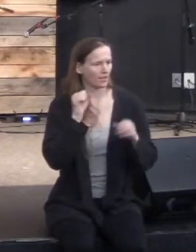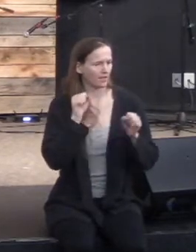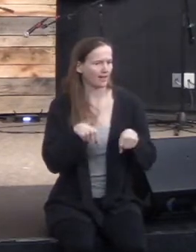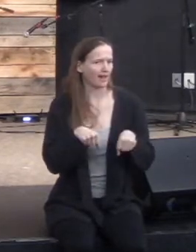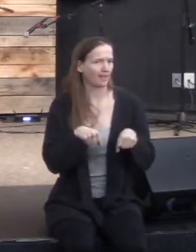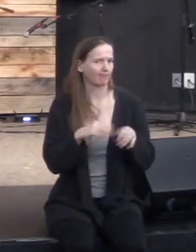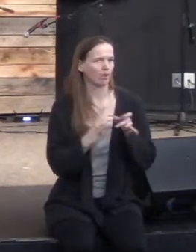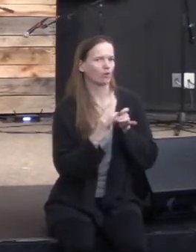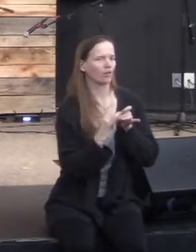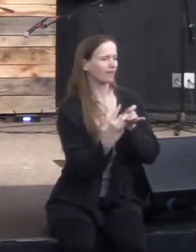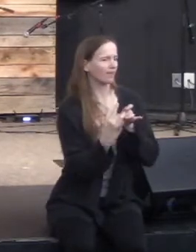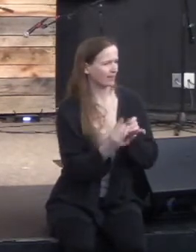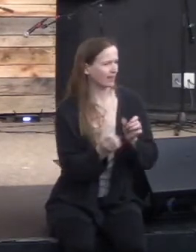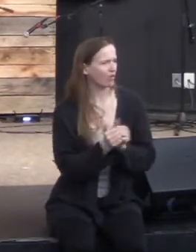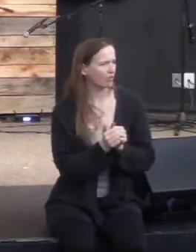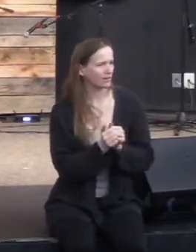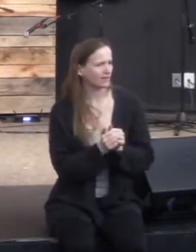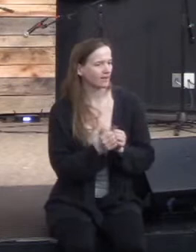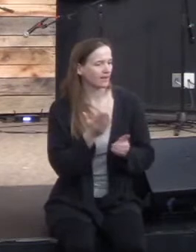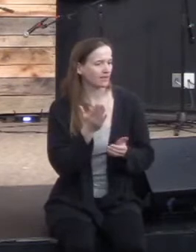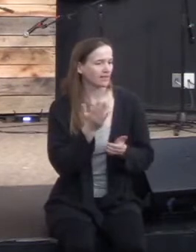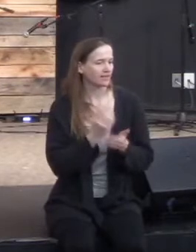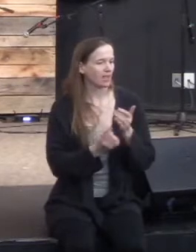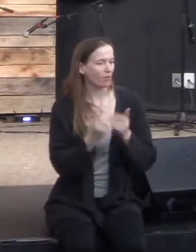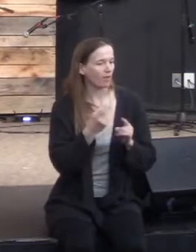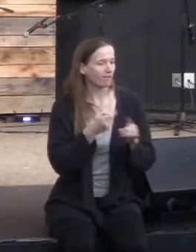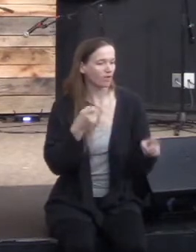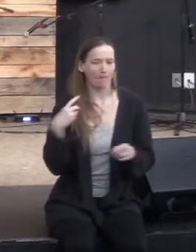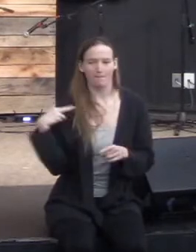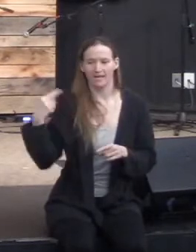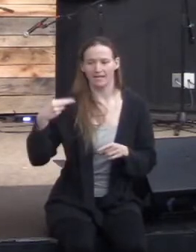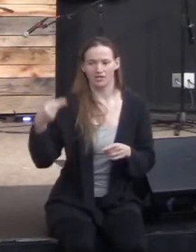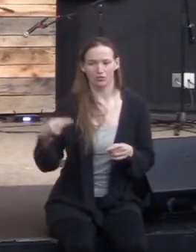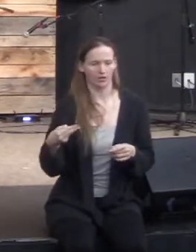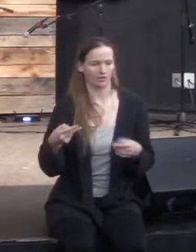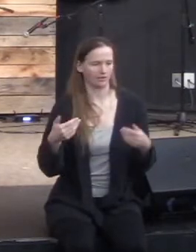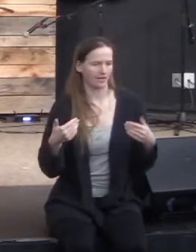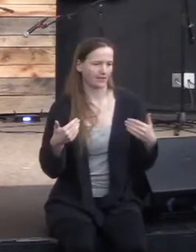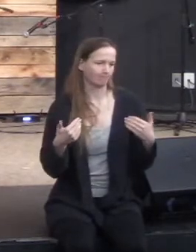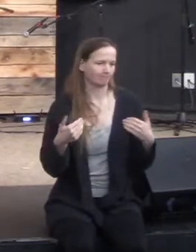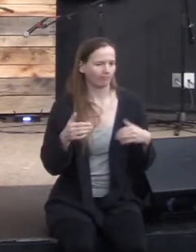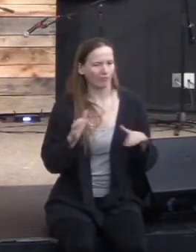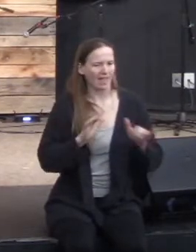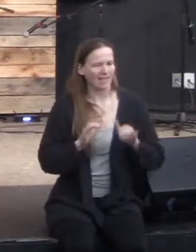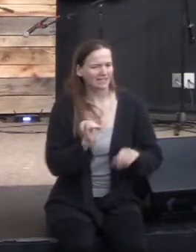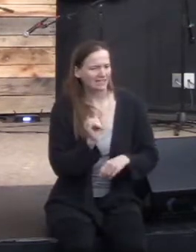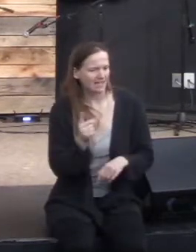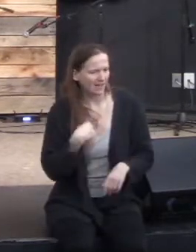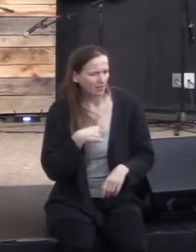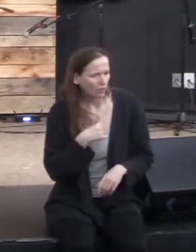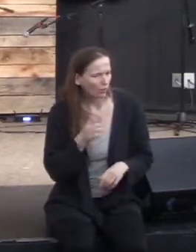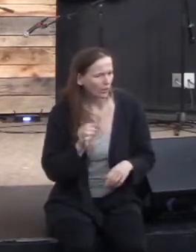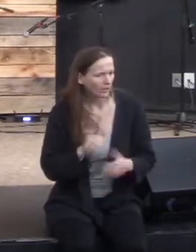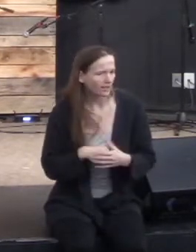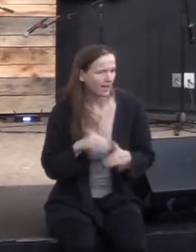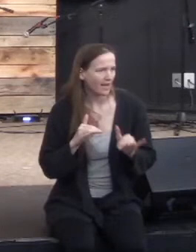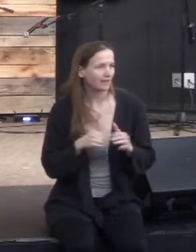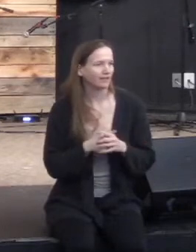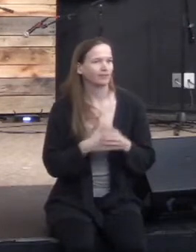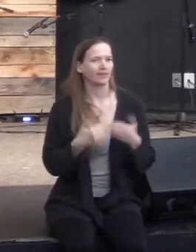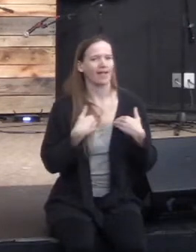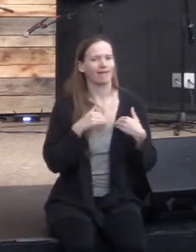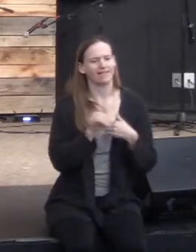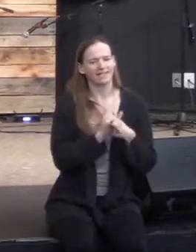can kind of stand in our place, that has our nature, that has the same sort of issues that we have and